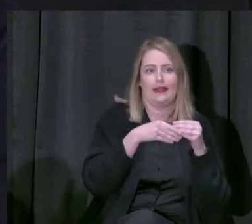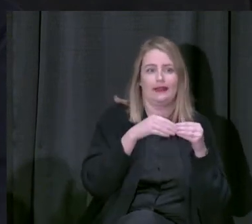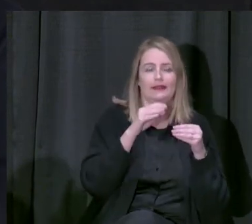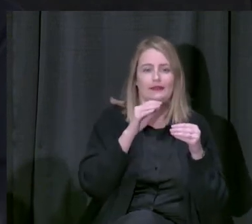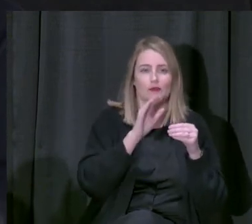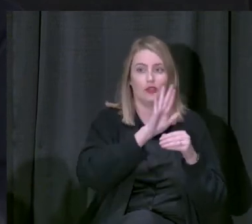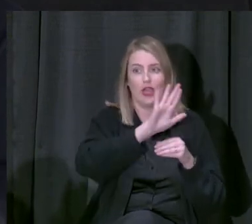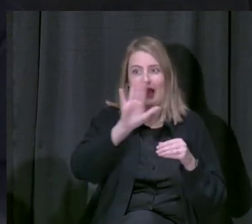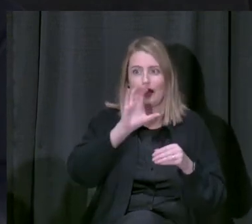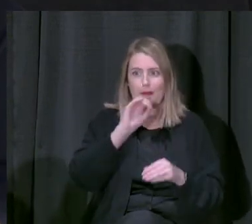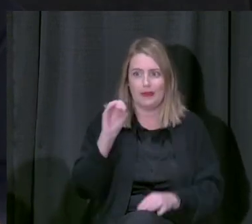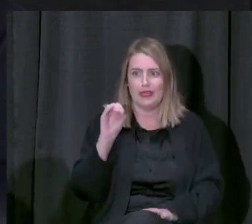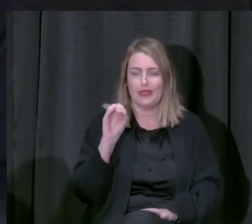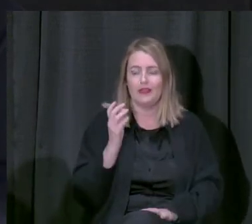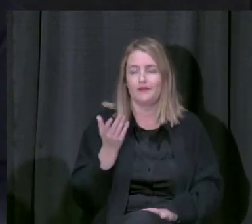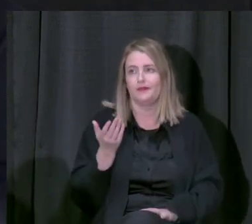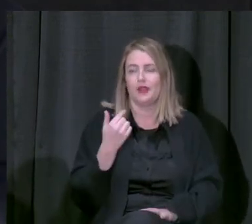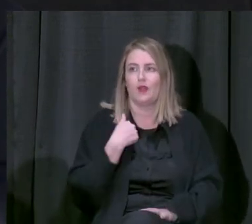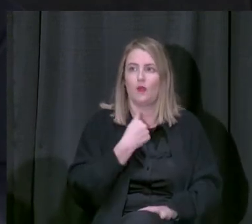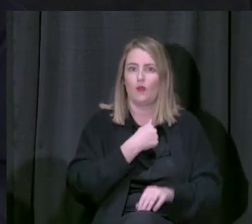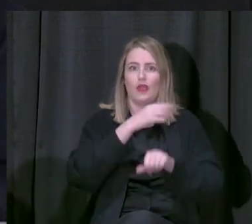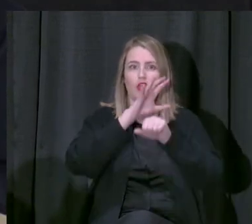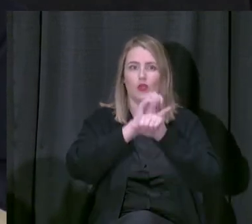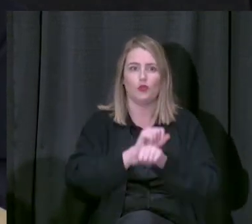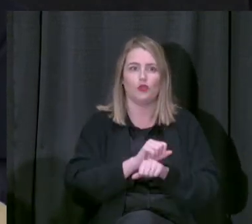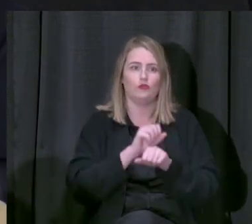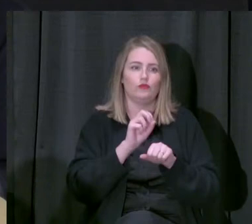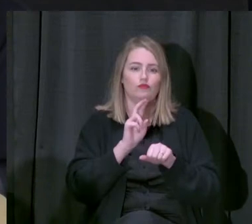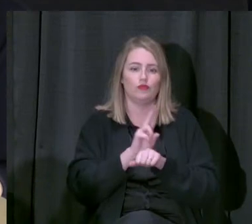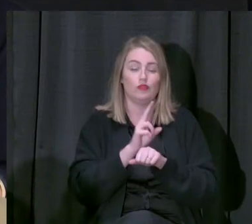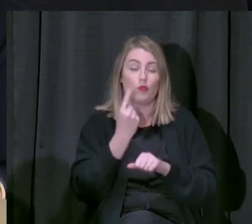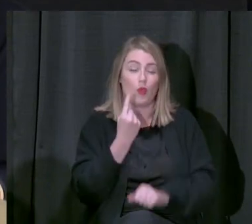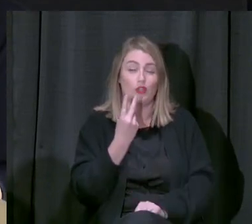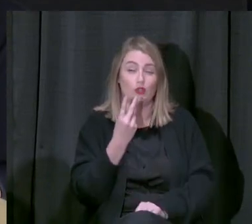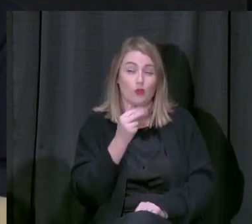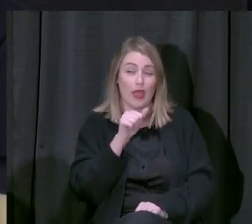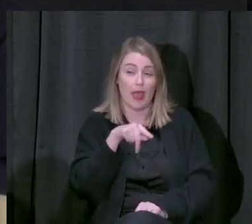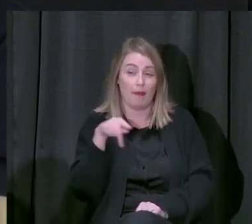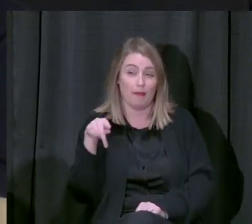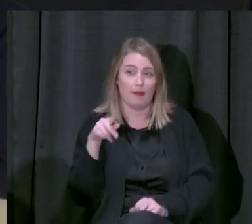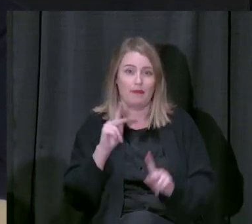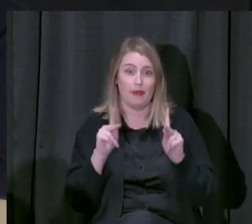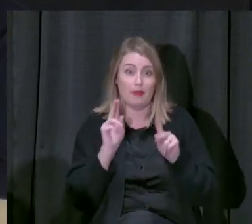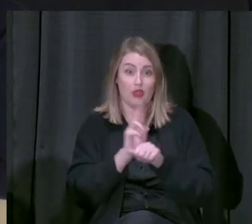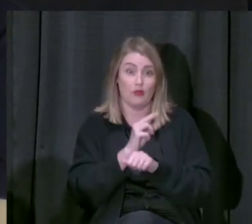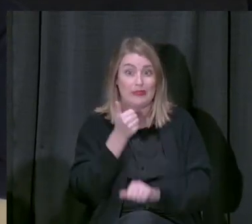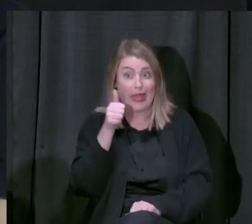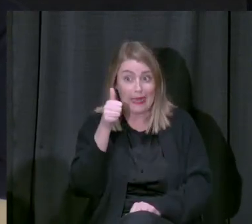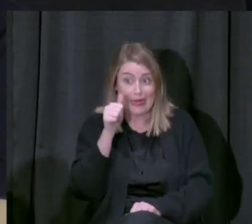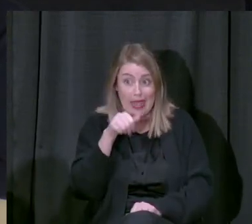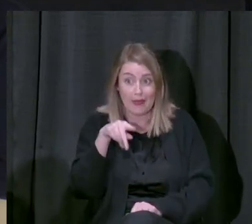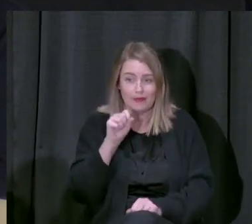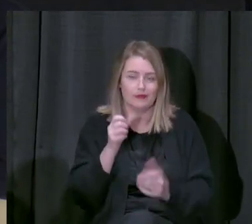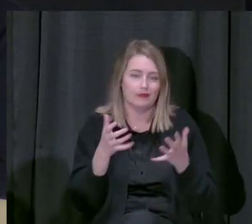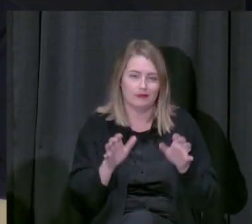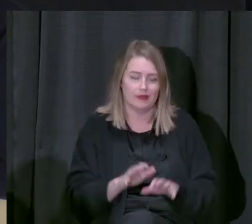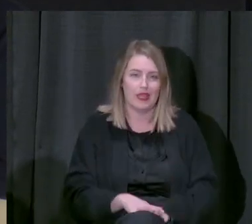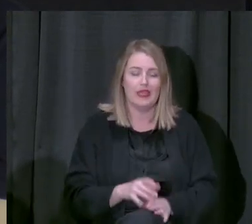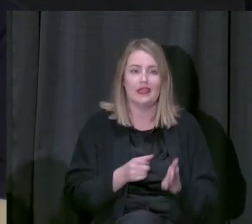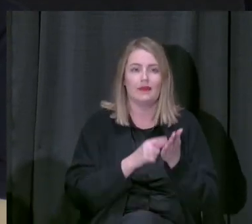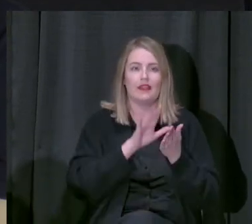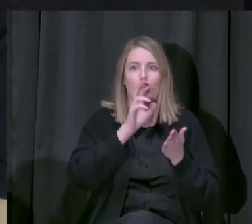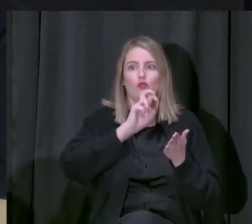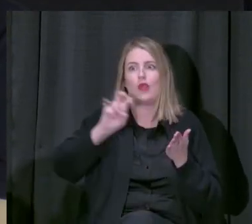Because we're used to using one or two apps. I don't think people want to use 10. And sometimes your whole